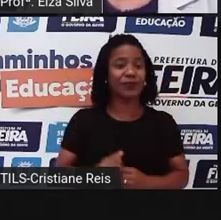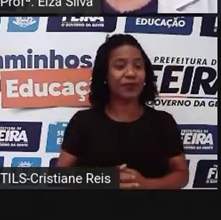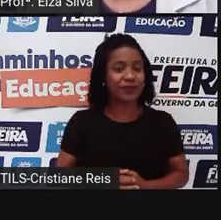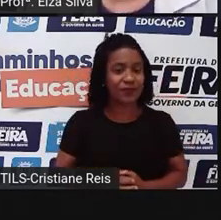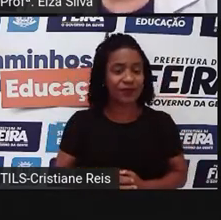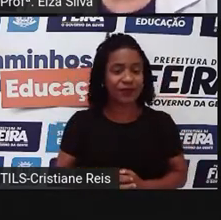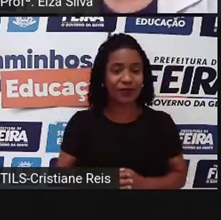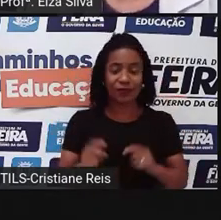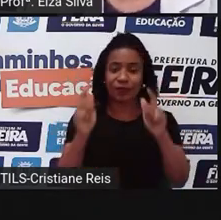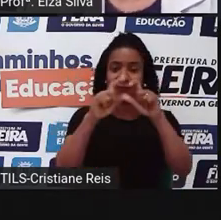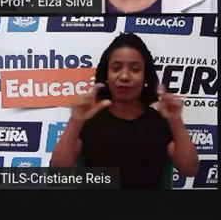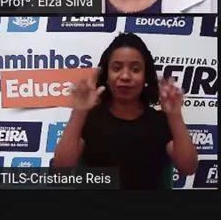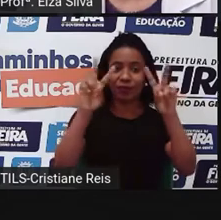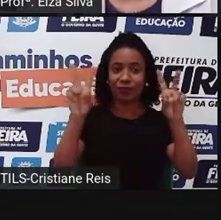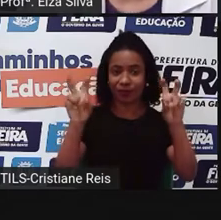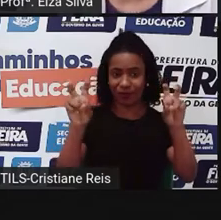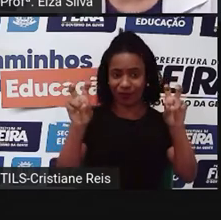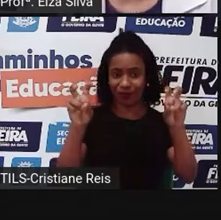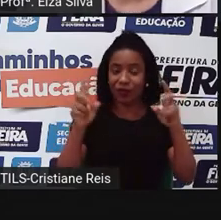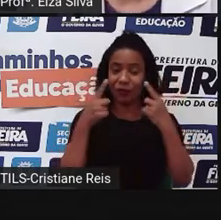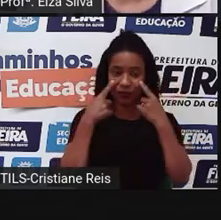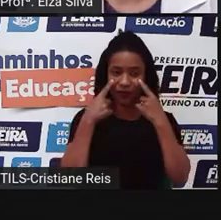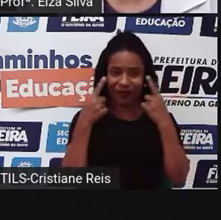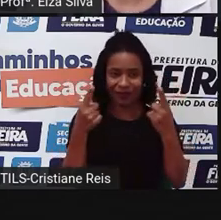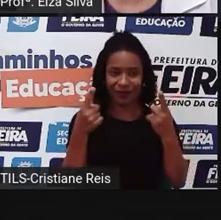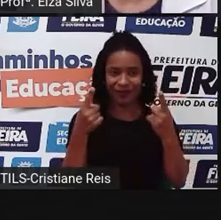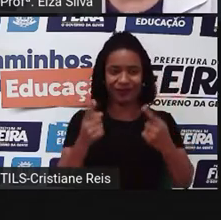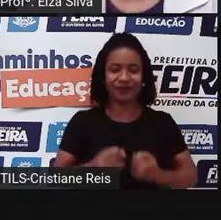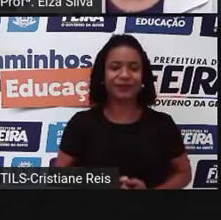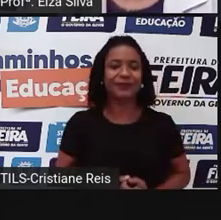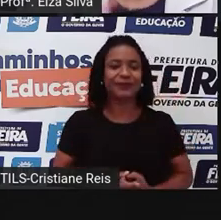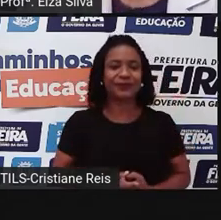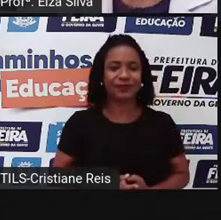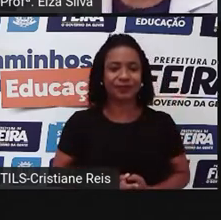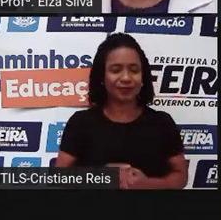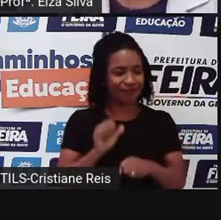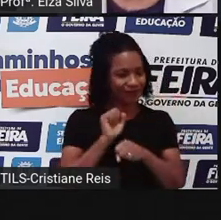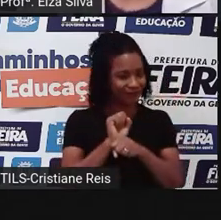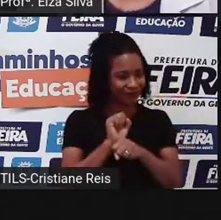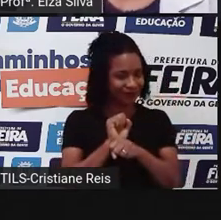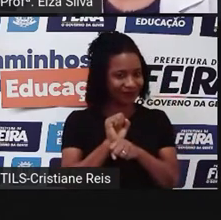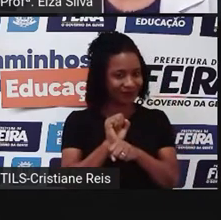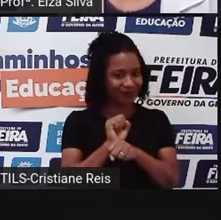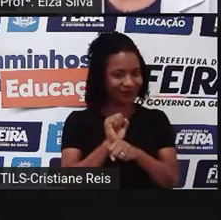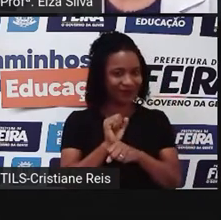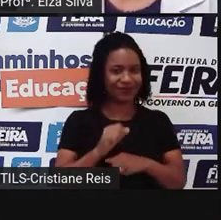intitulado Still I Arise. Ok? Just a moment, please.